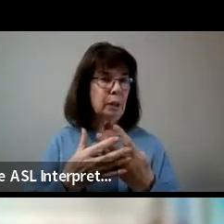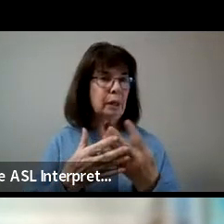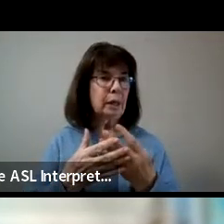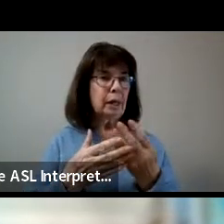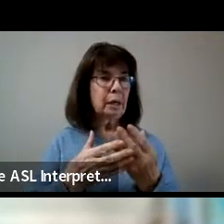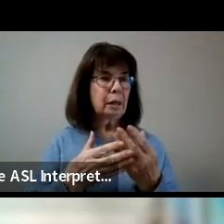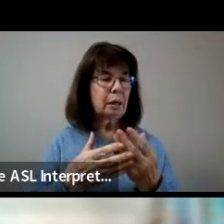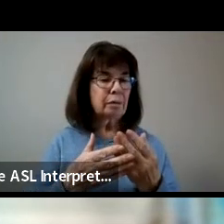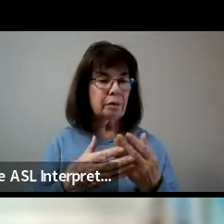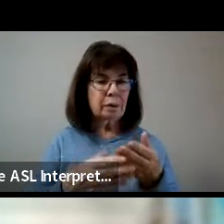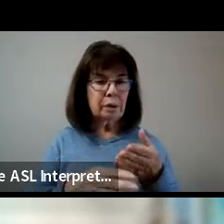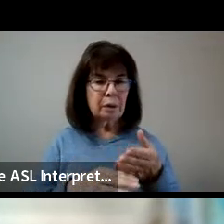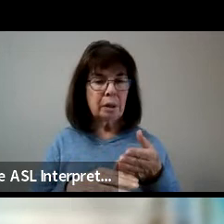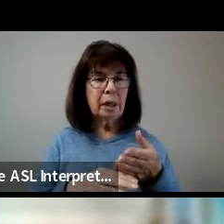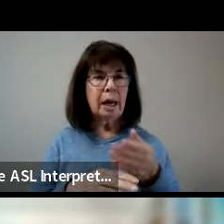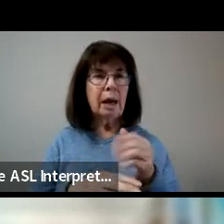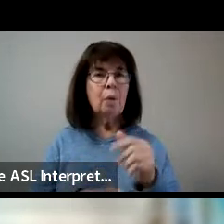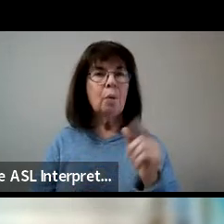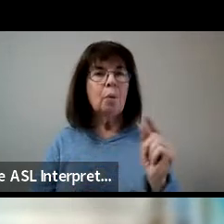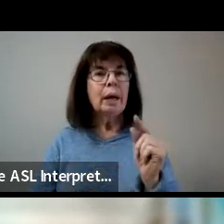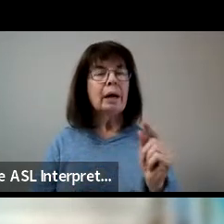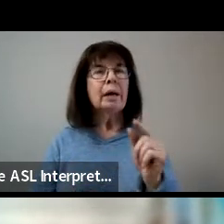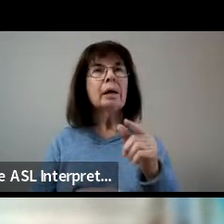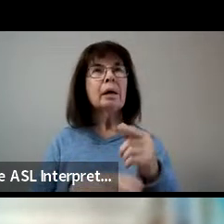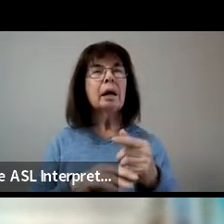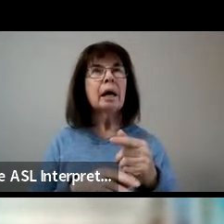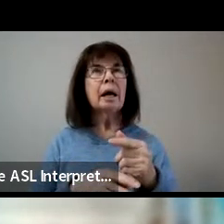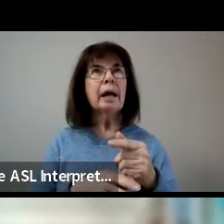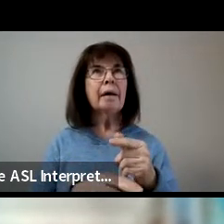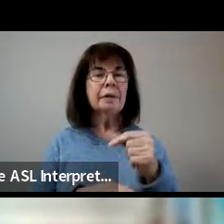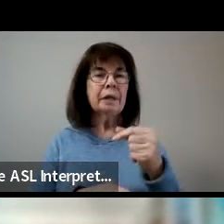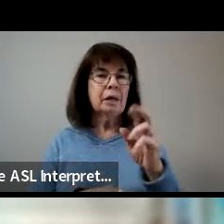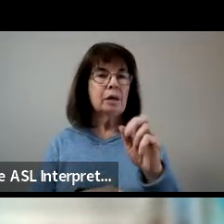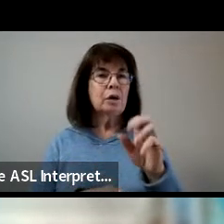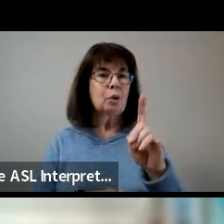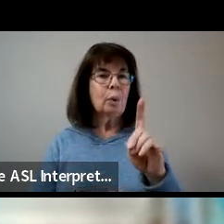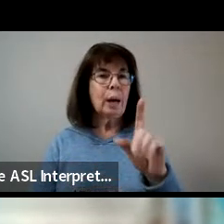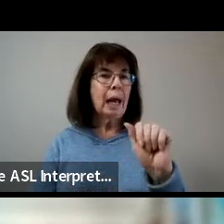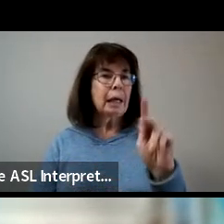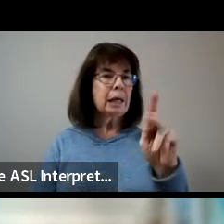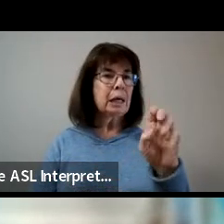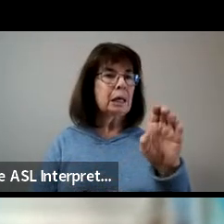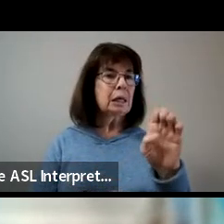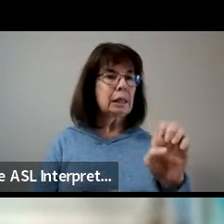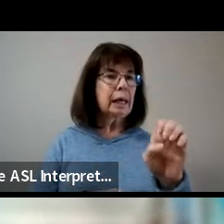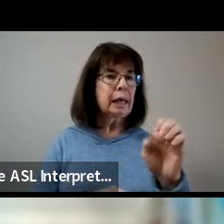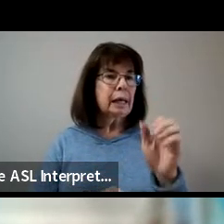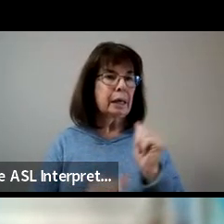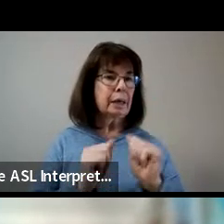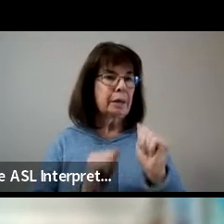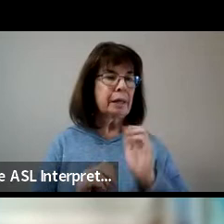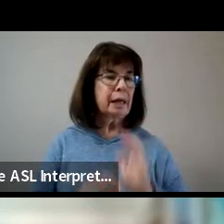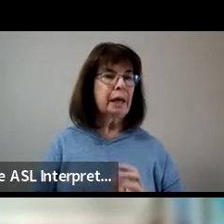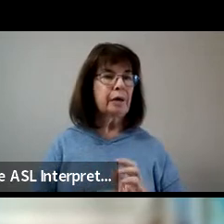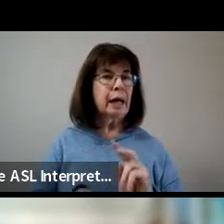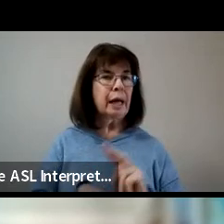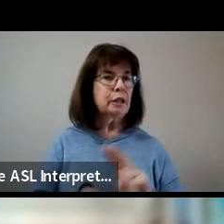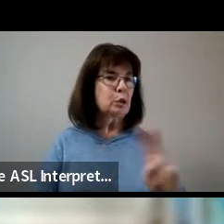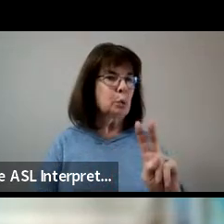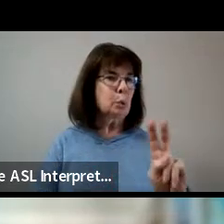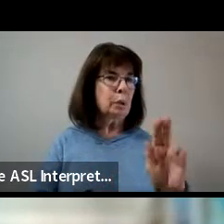Aftershock at the Grand Lake Theater tomorrow at 2 p.m. I'm not sure if there are still tickets